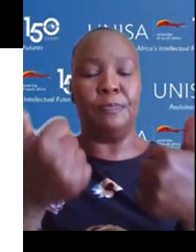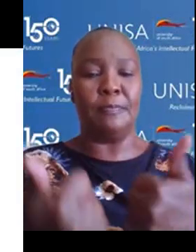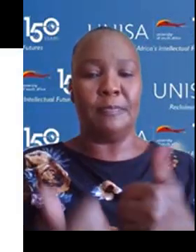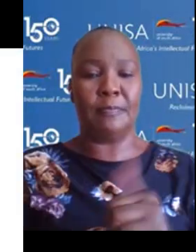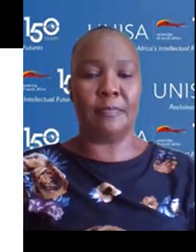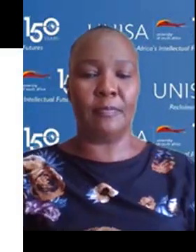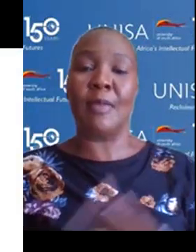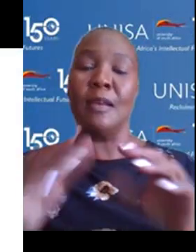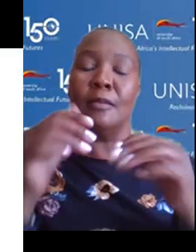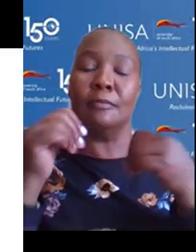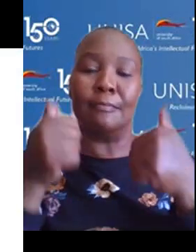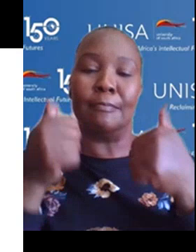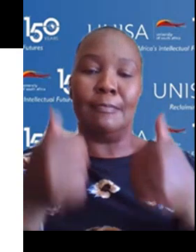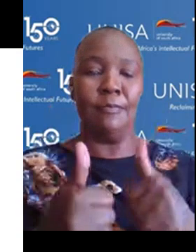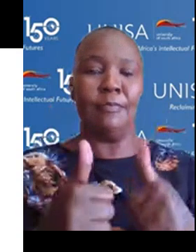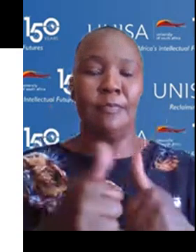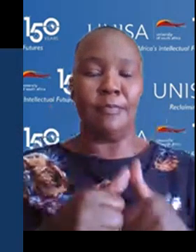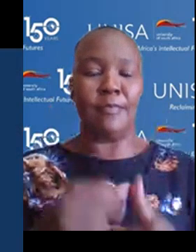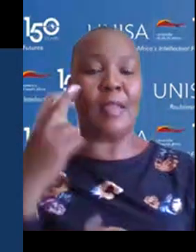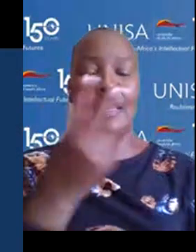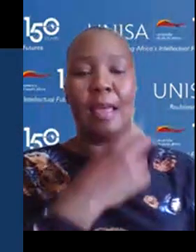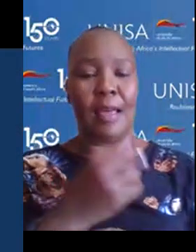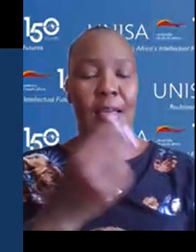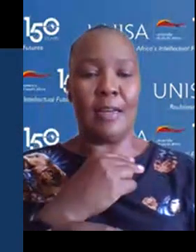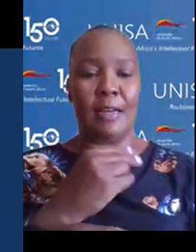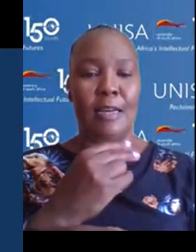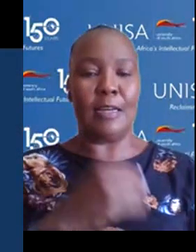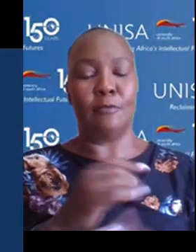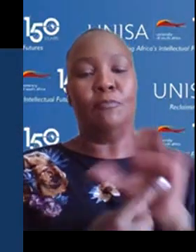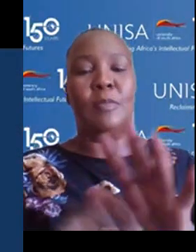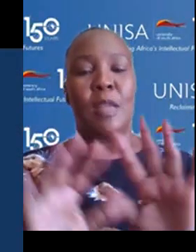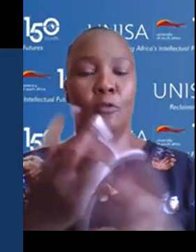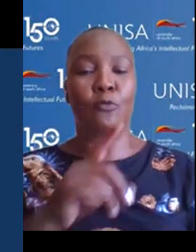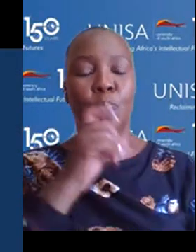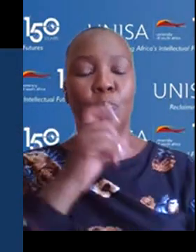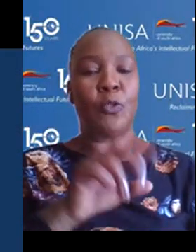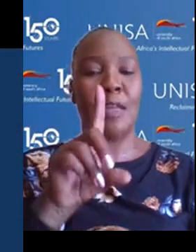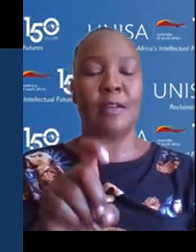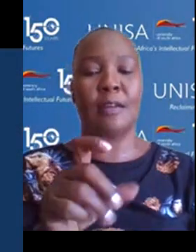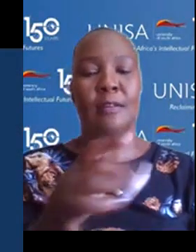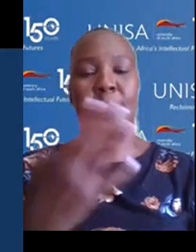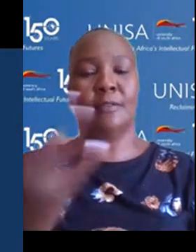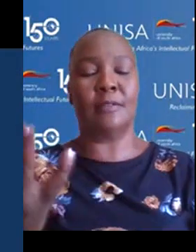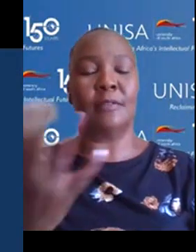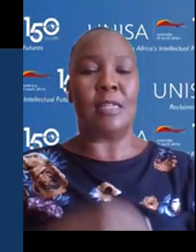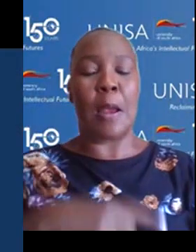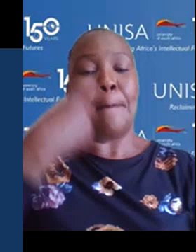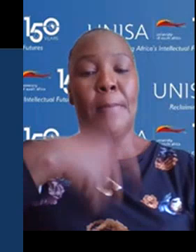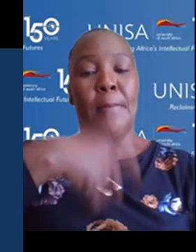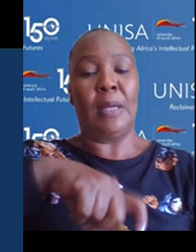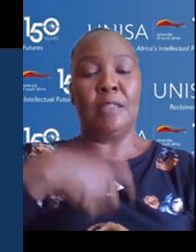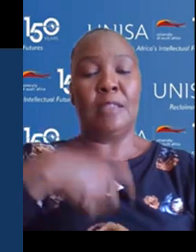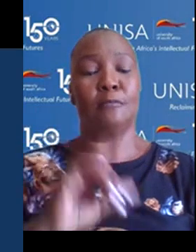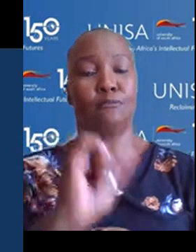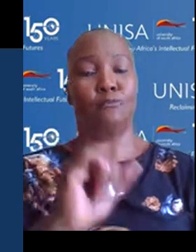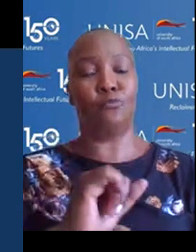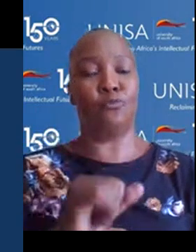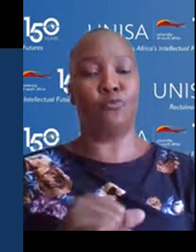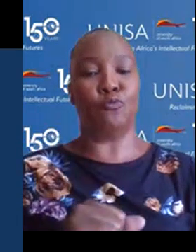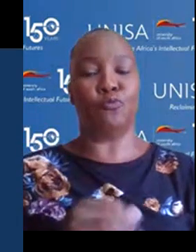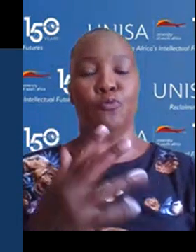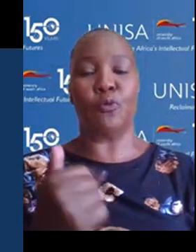All right, fantastic. So that's a very nice demonstration on how to use the right click. Then you can also personalize your device. I'm